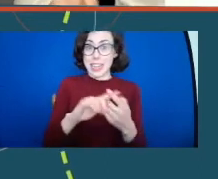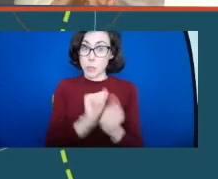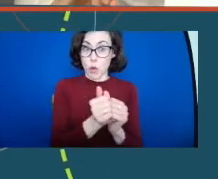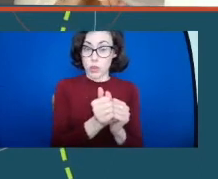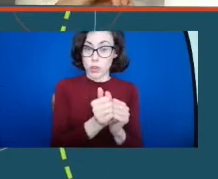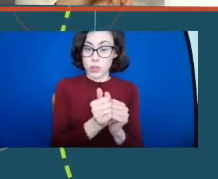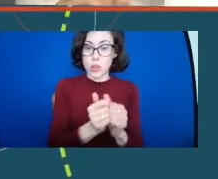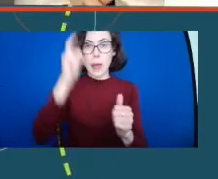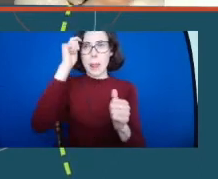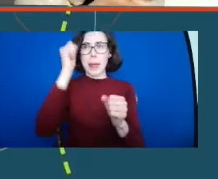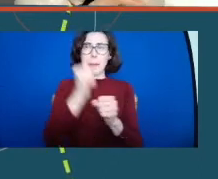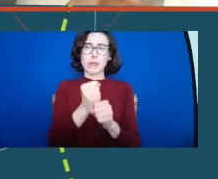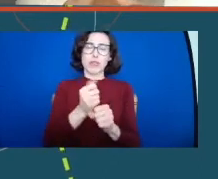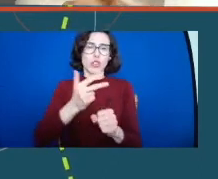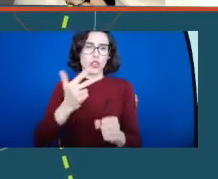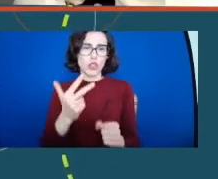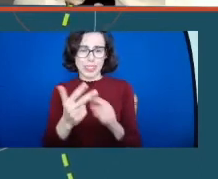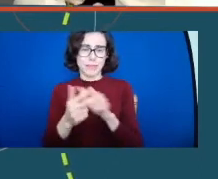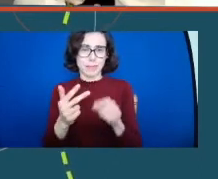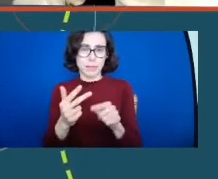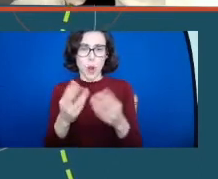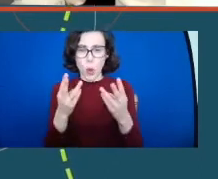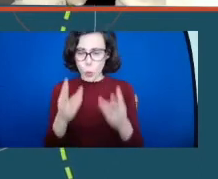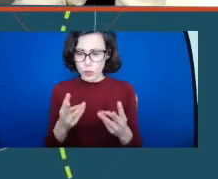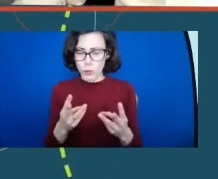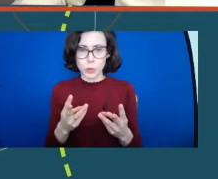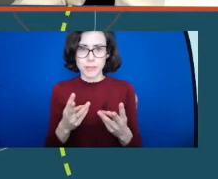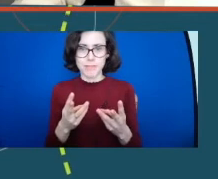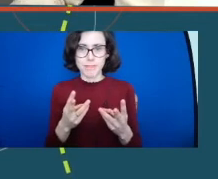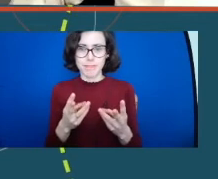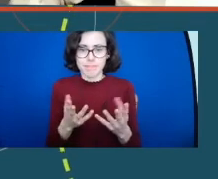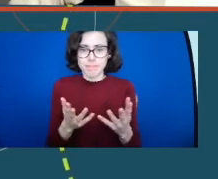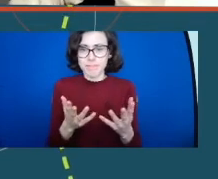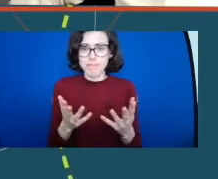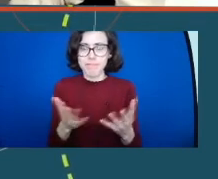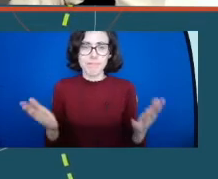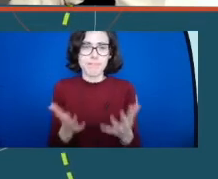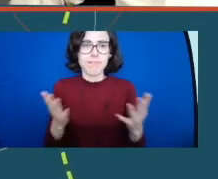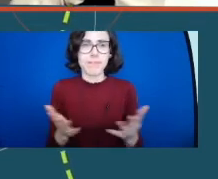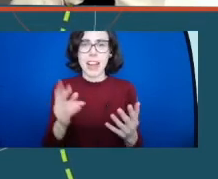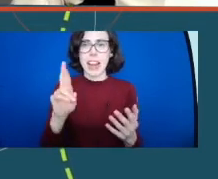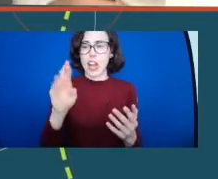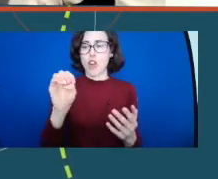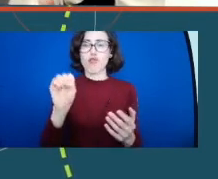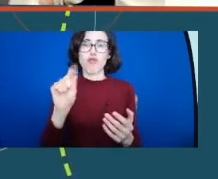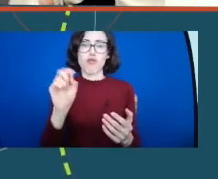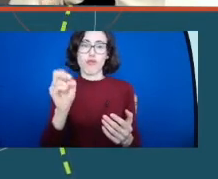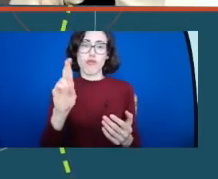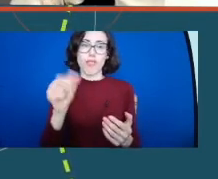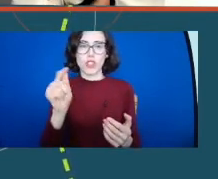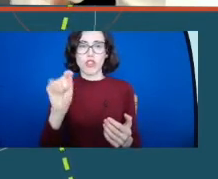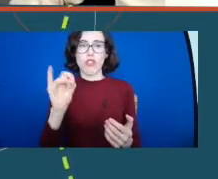this. You want to build in some kind of restoration for people who have been sedentary for a good part of their lives